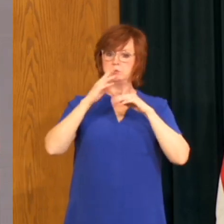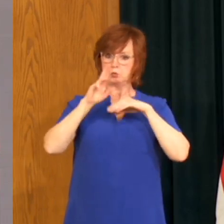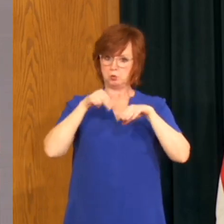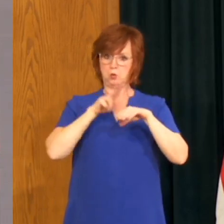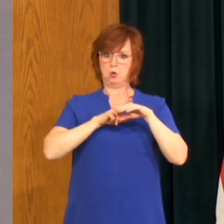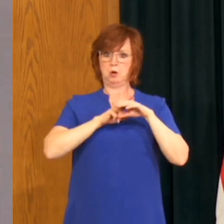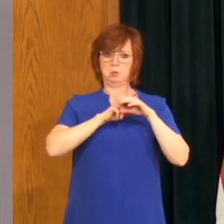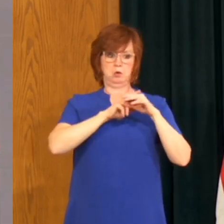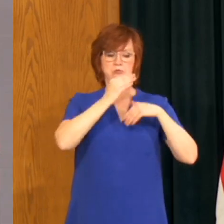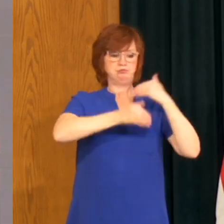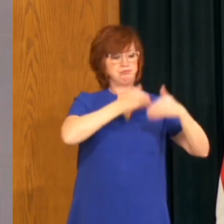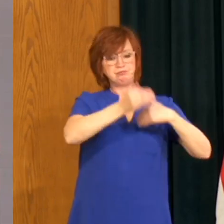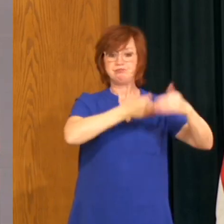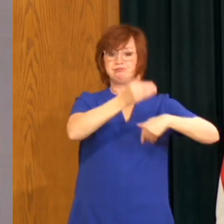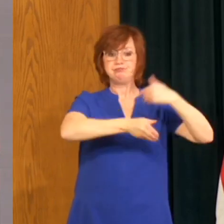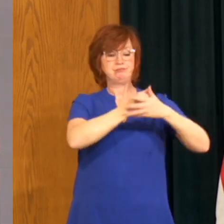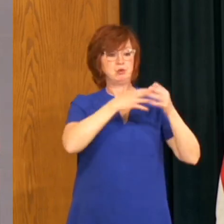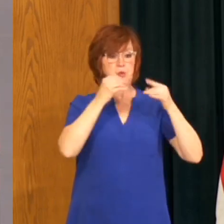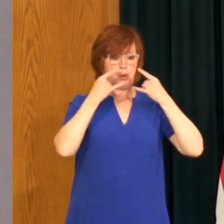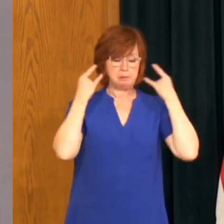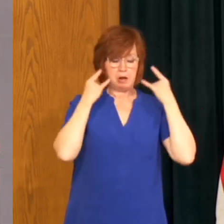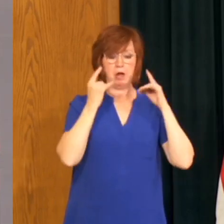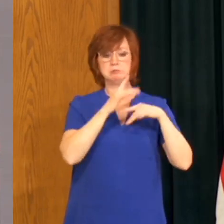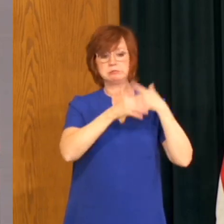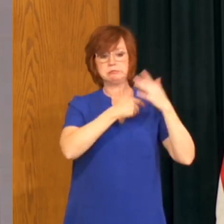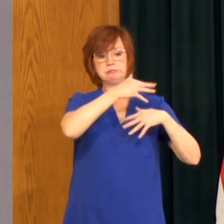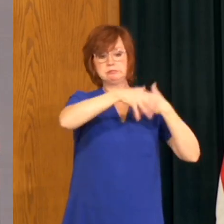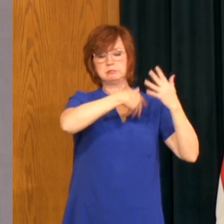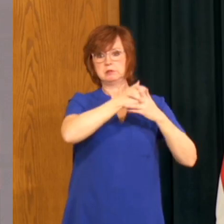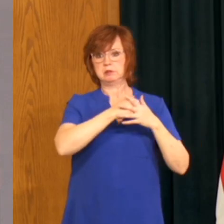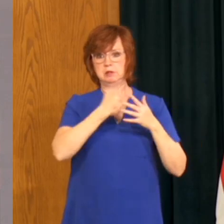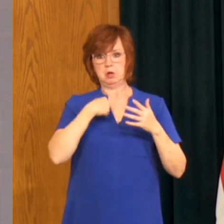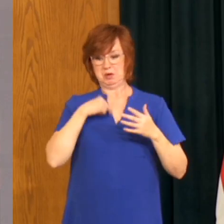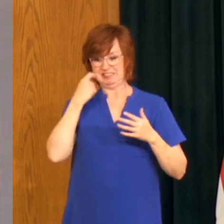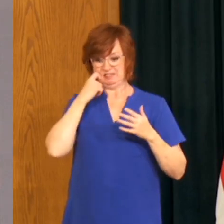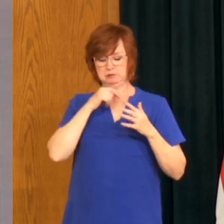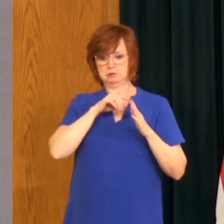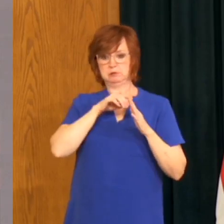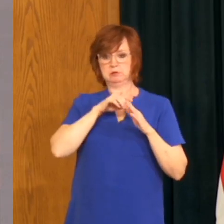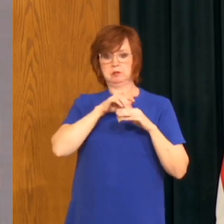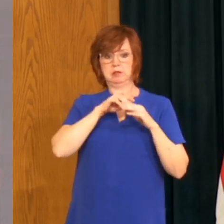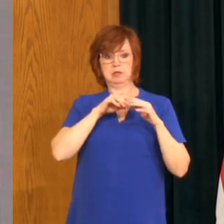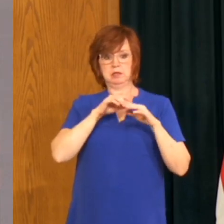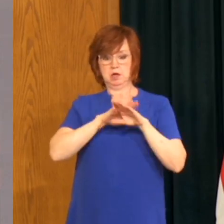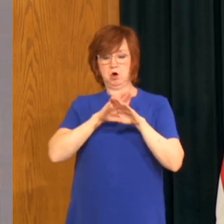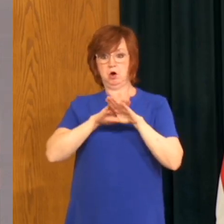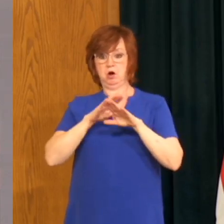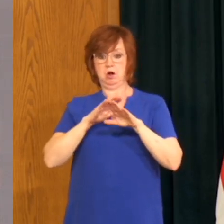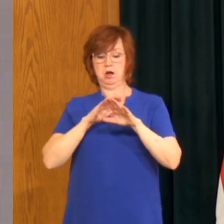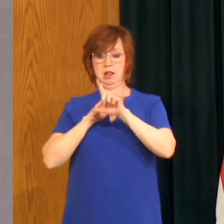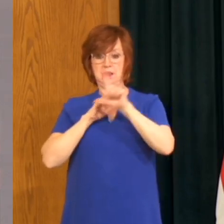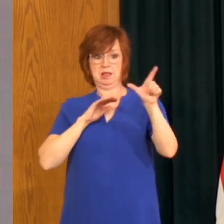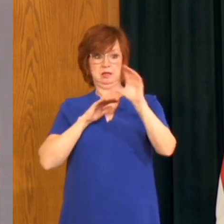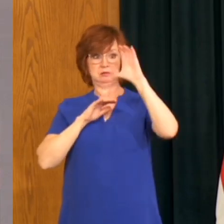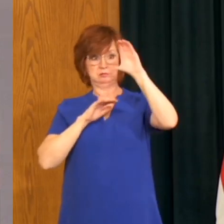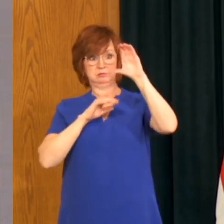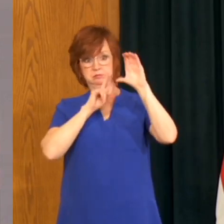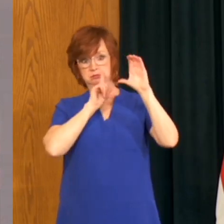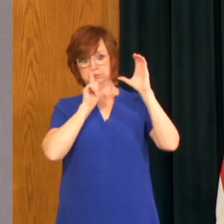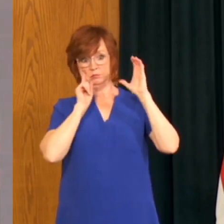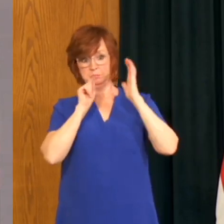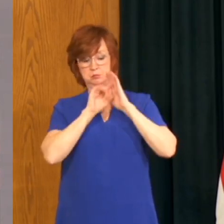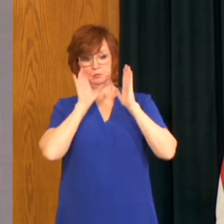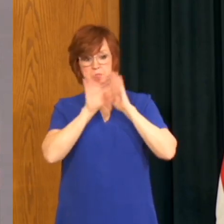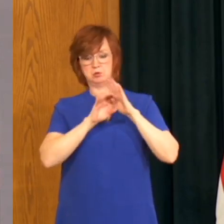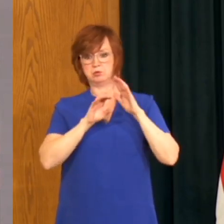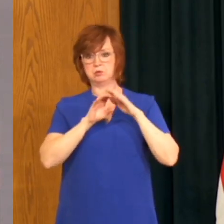social mixing. That's the first box on the left, and really flattened the curve. And we did that while a vast